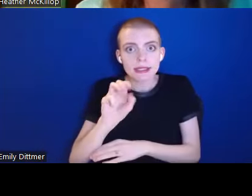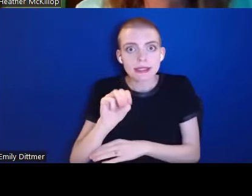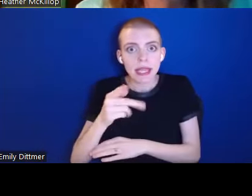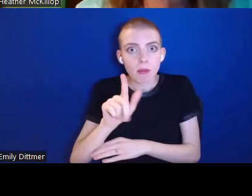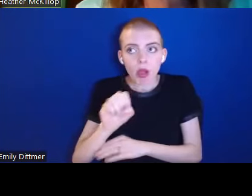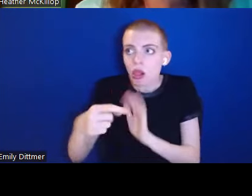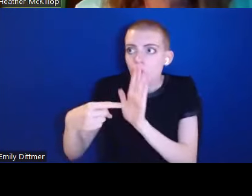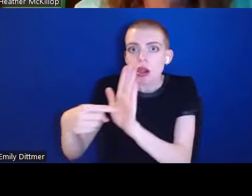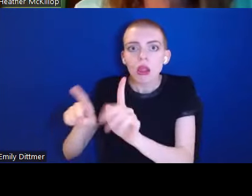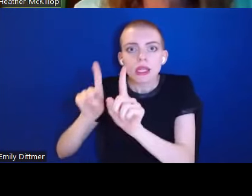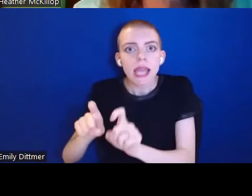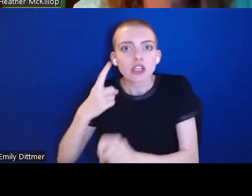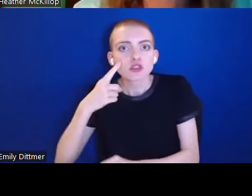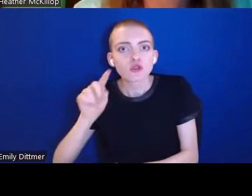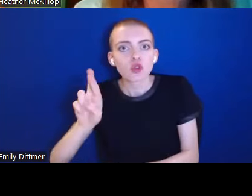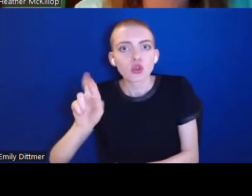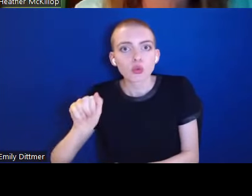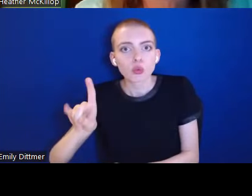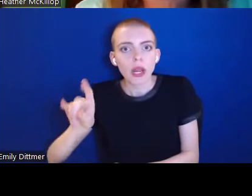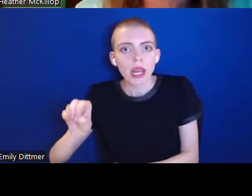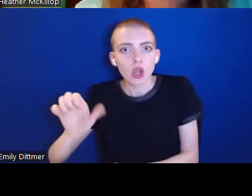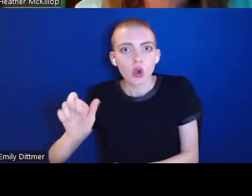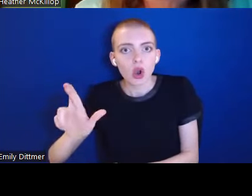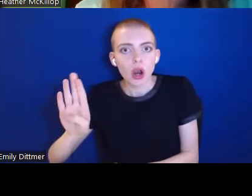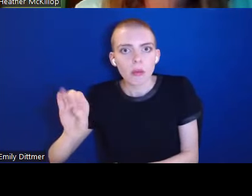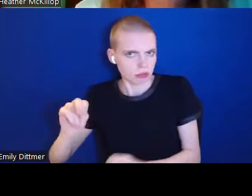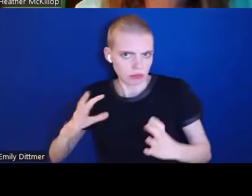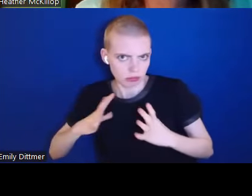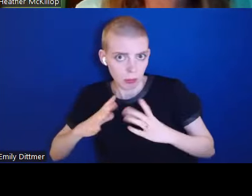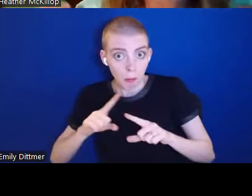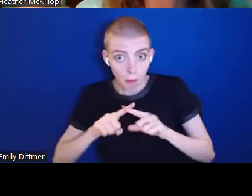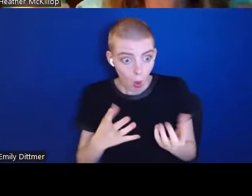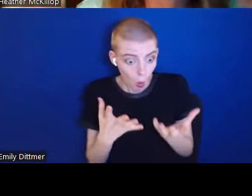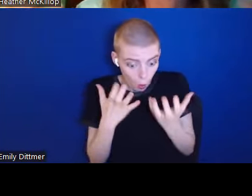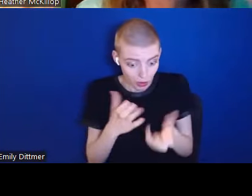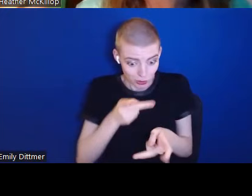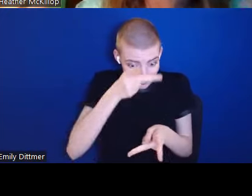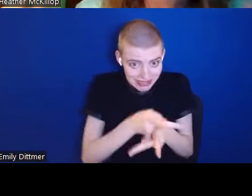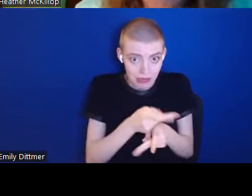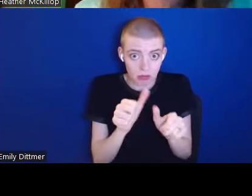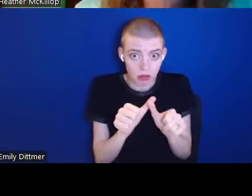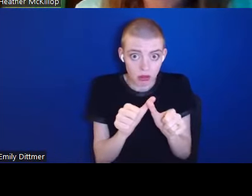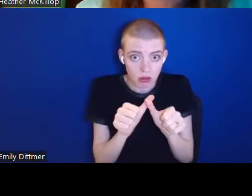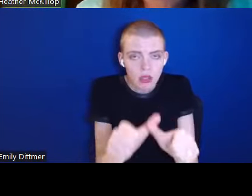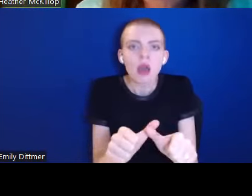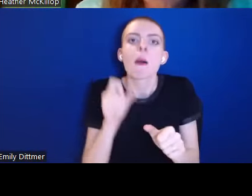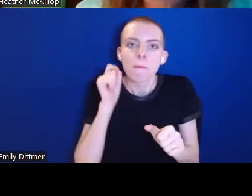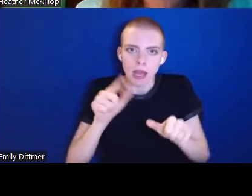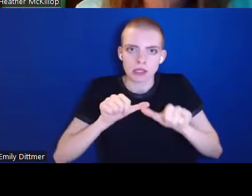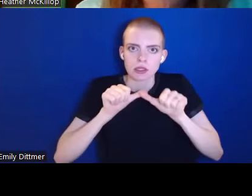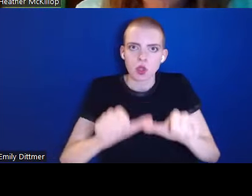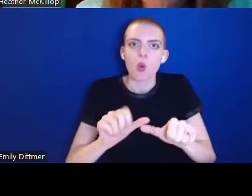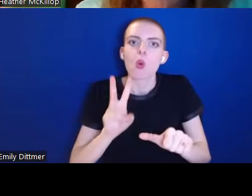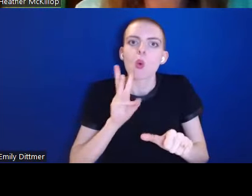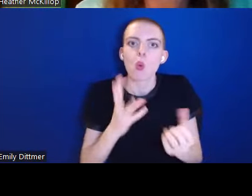wood species, you have to keep it wet. And you also have to desalinate it,